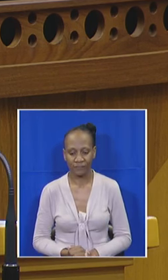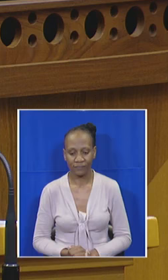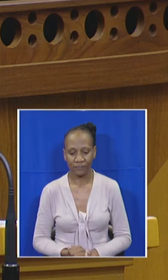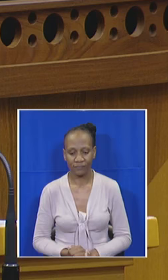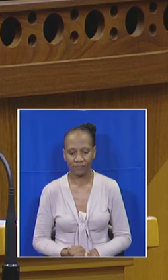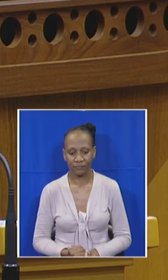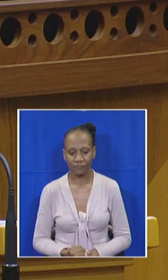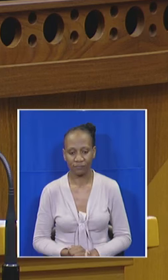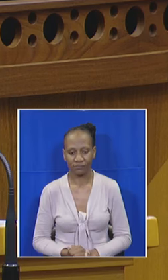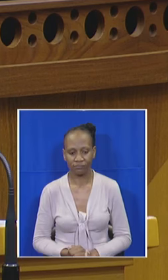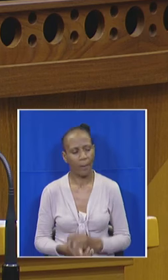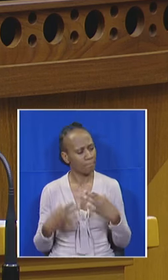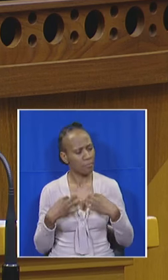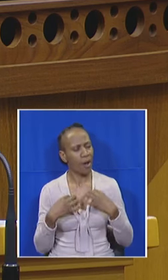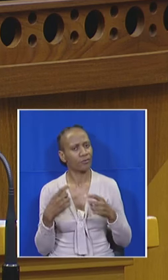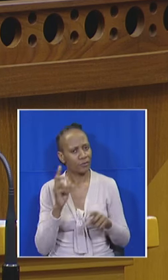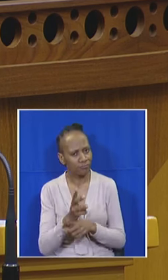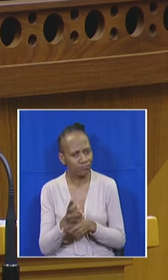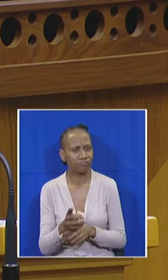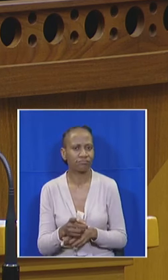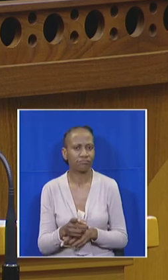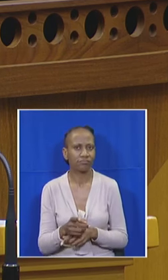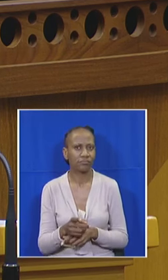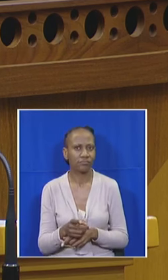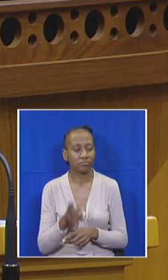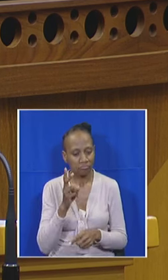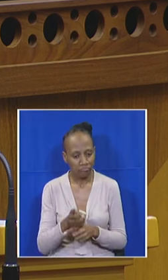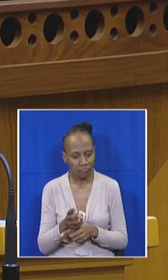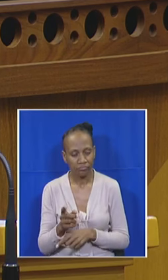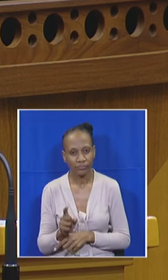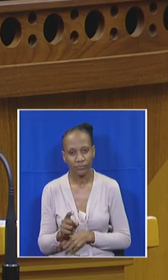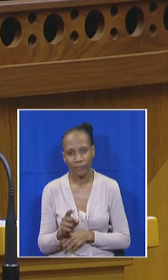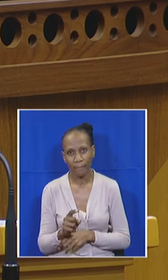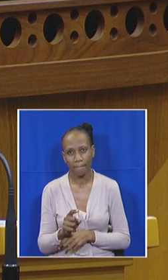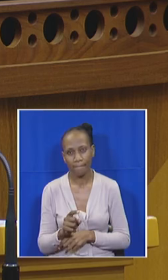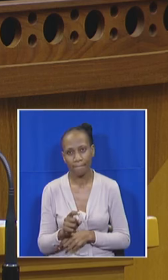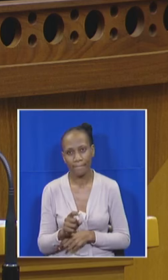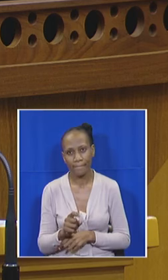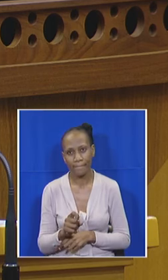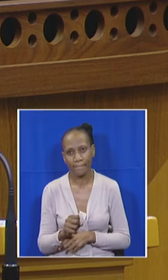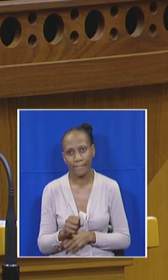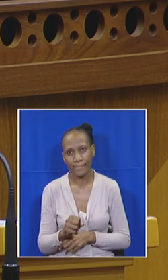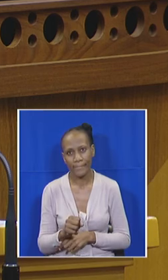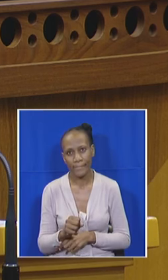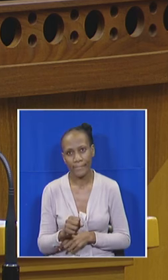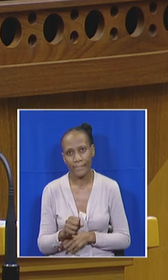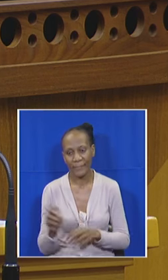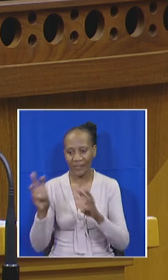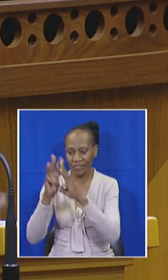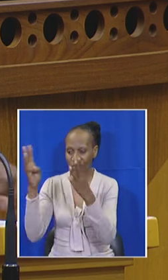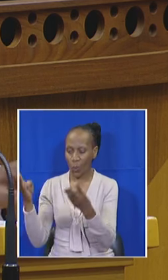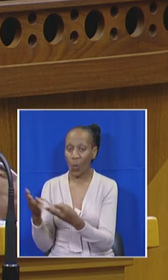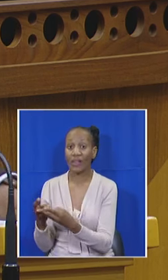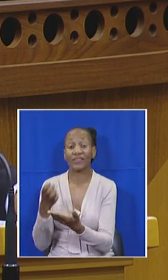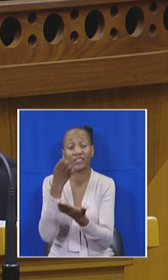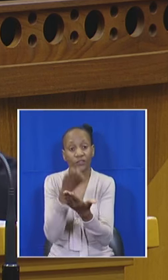We are also very proud to host yet again the World Economic